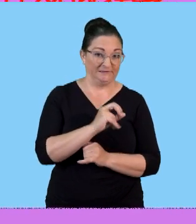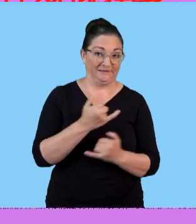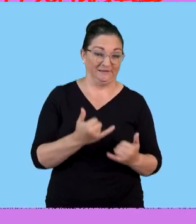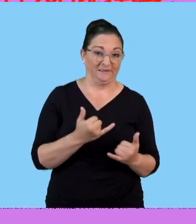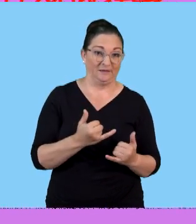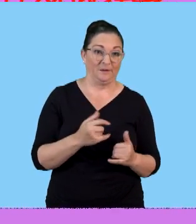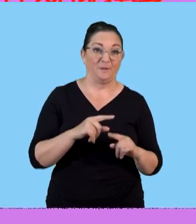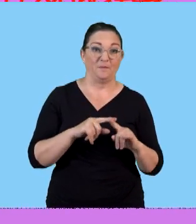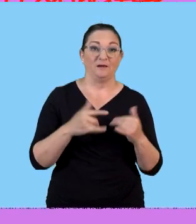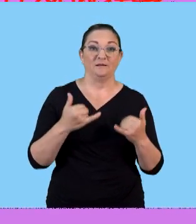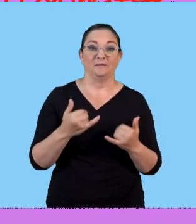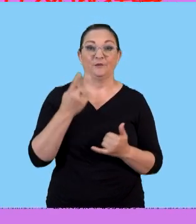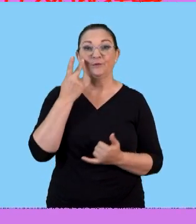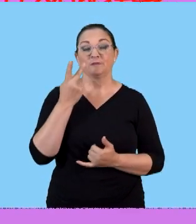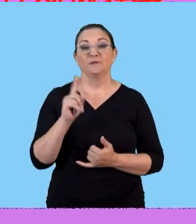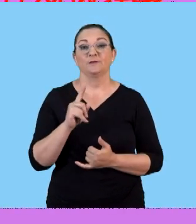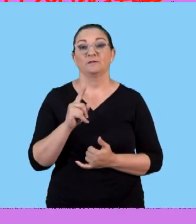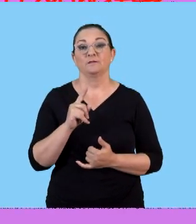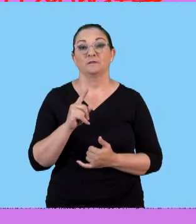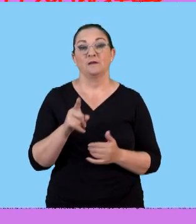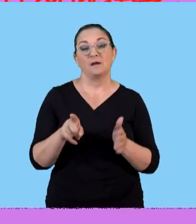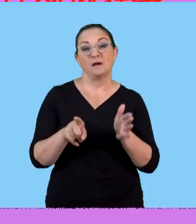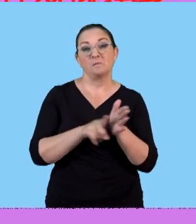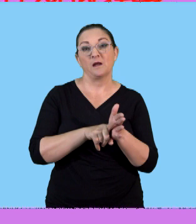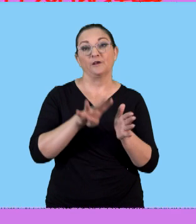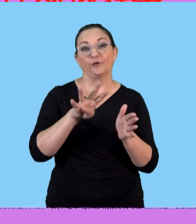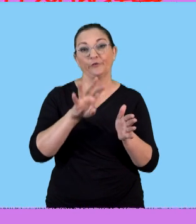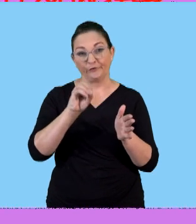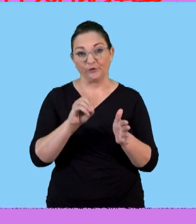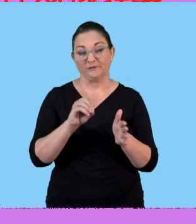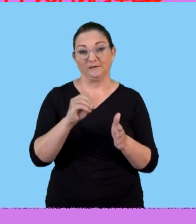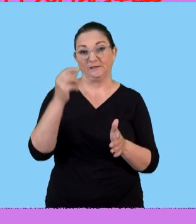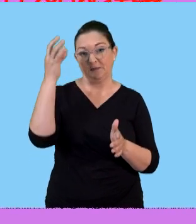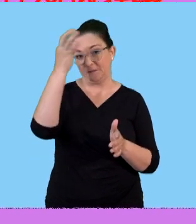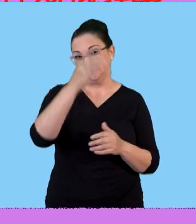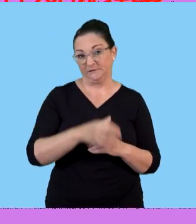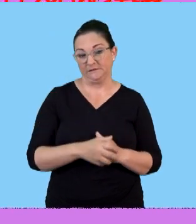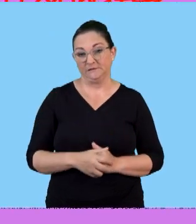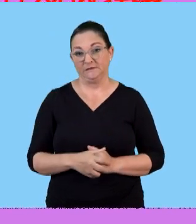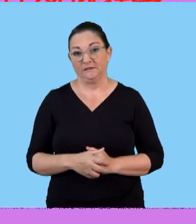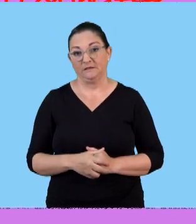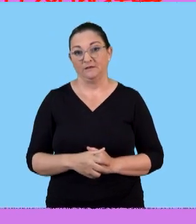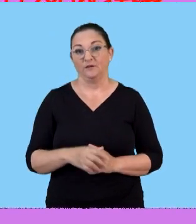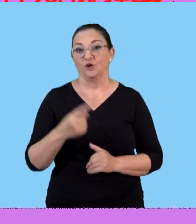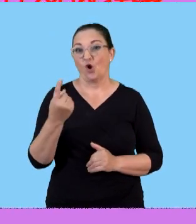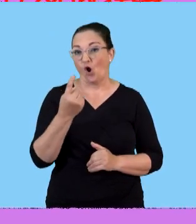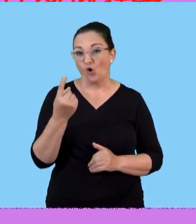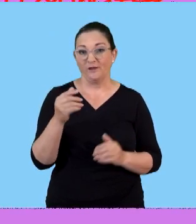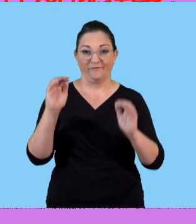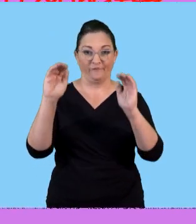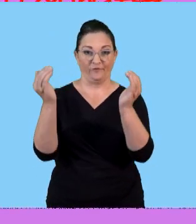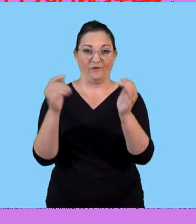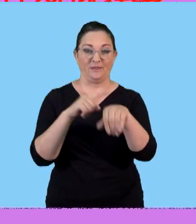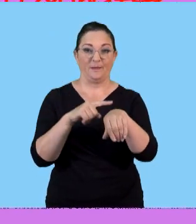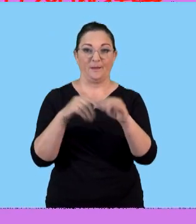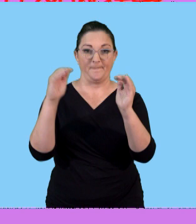10 minutes. If I go back, minus that 40 minutes. So what I did here is only for